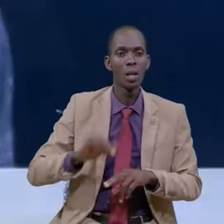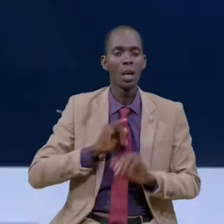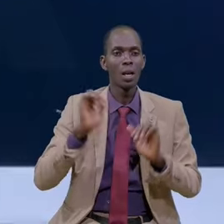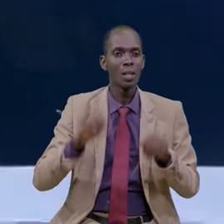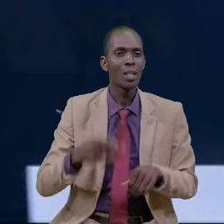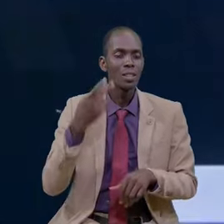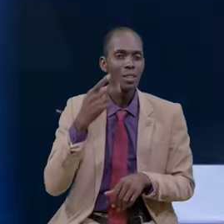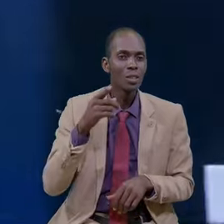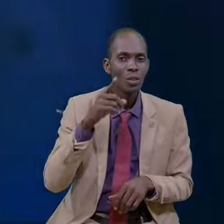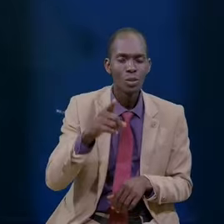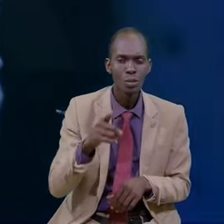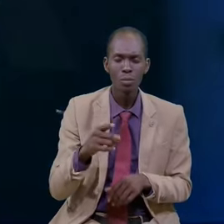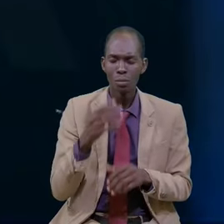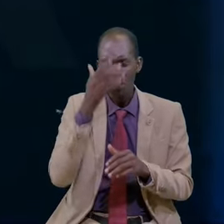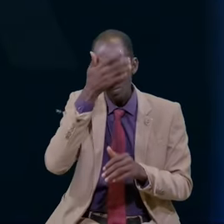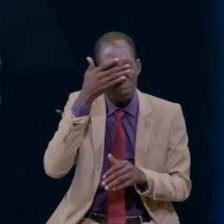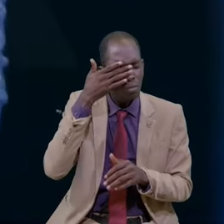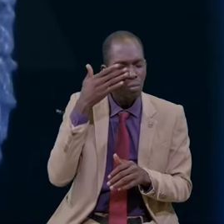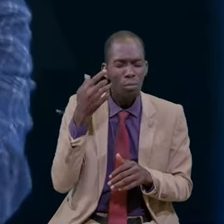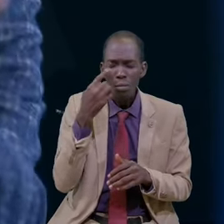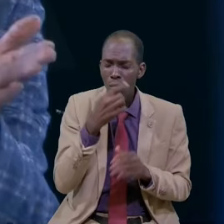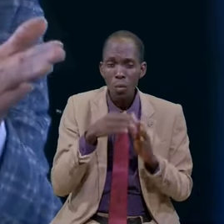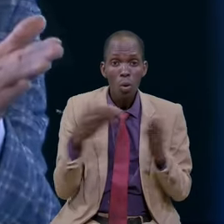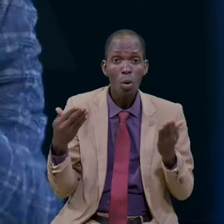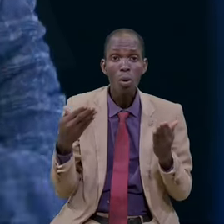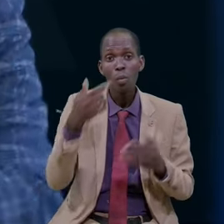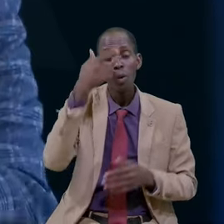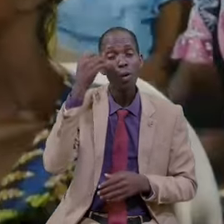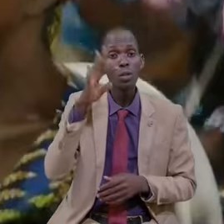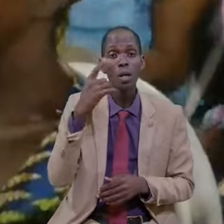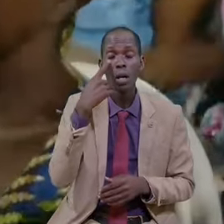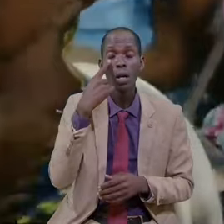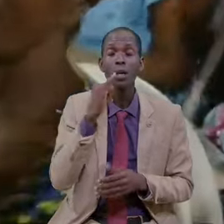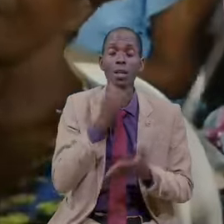say am I seeing am I seeing because your sight has